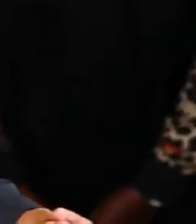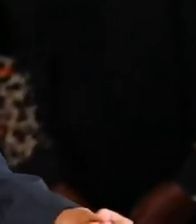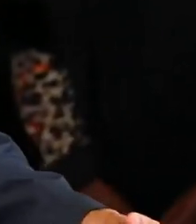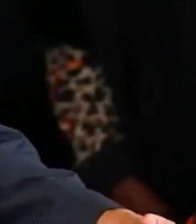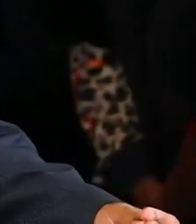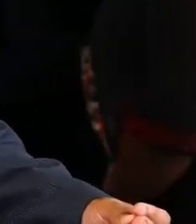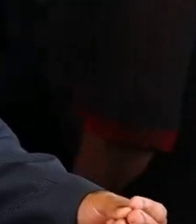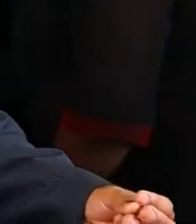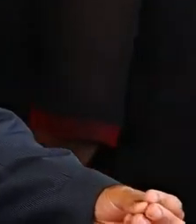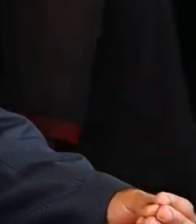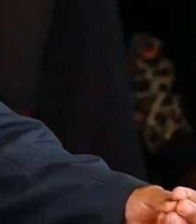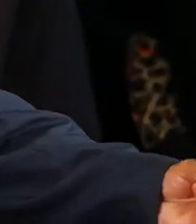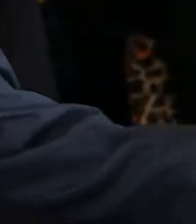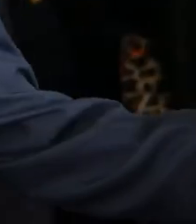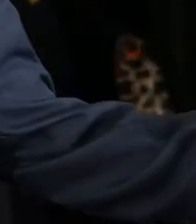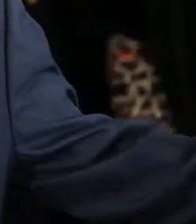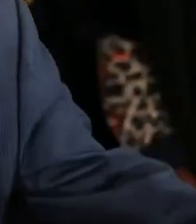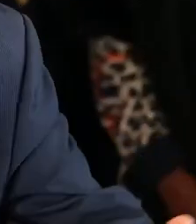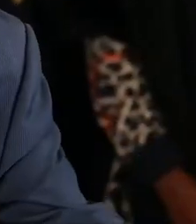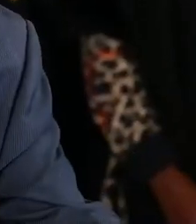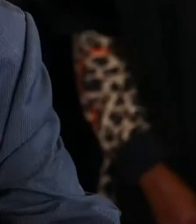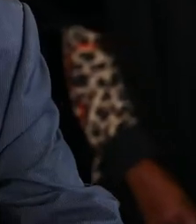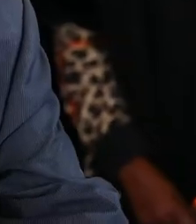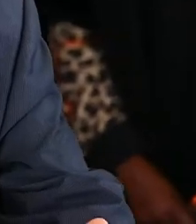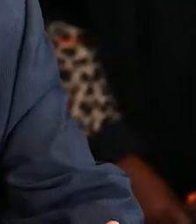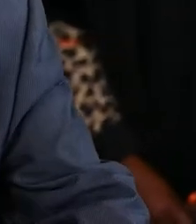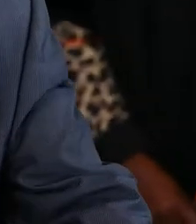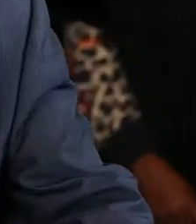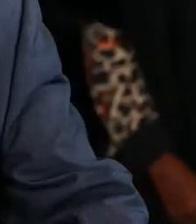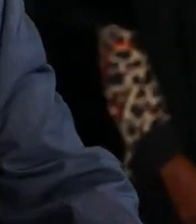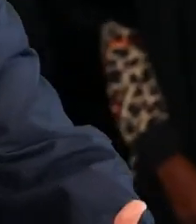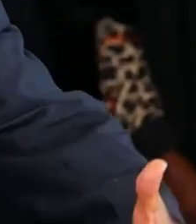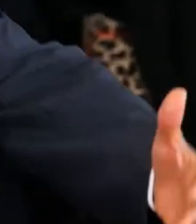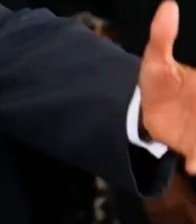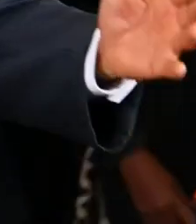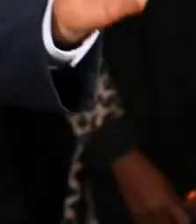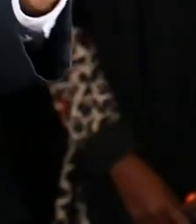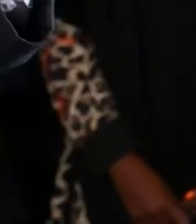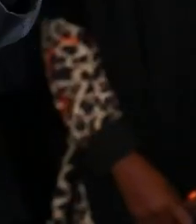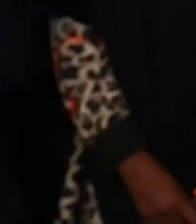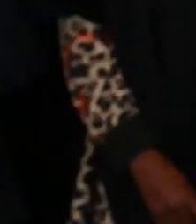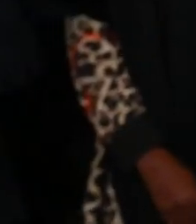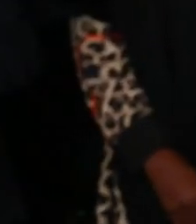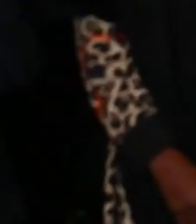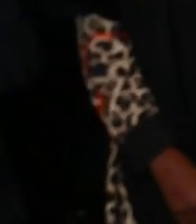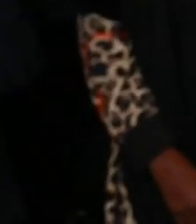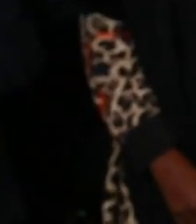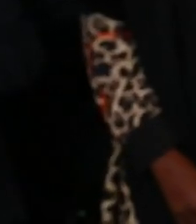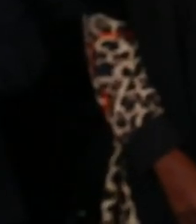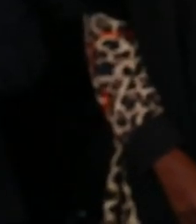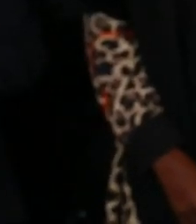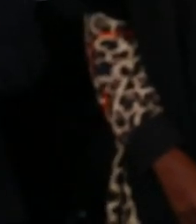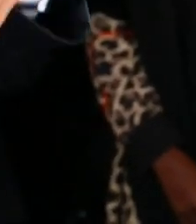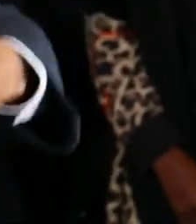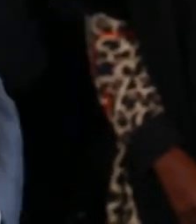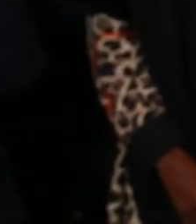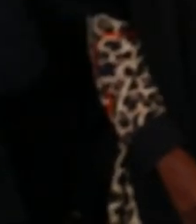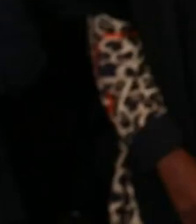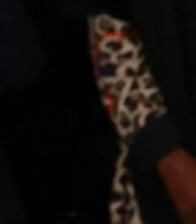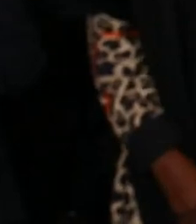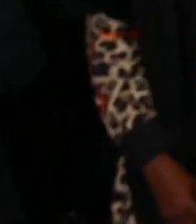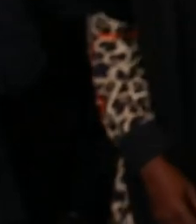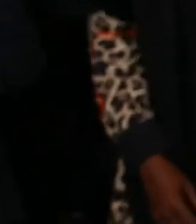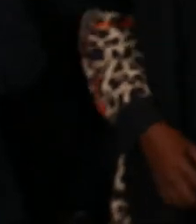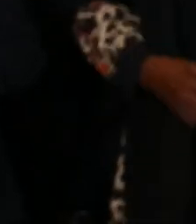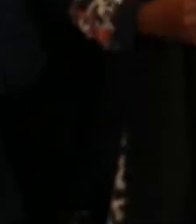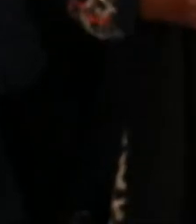That is why it is so crucial that if God favors you and bless